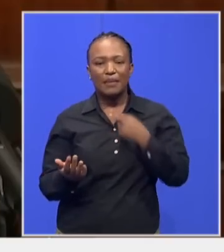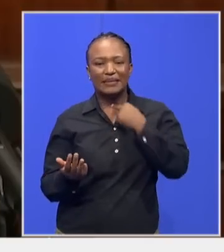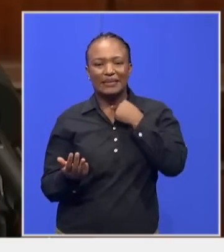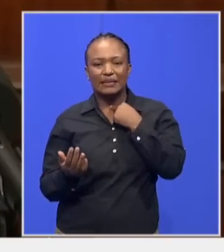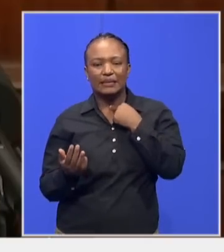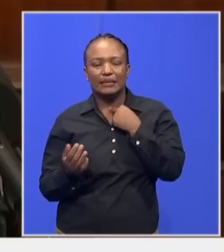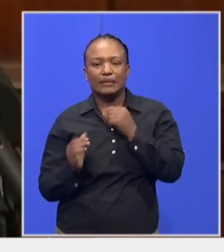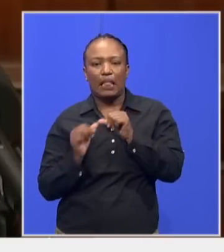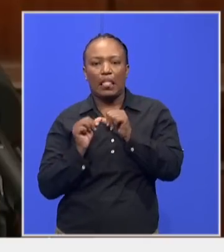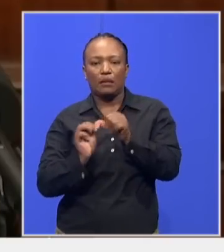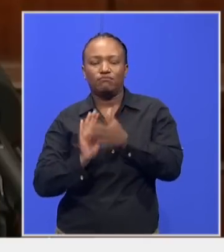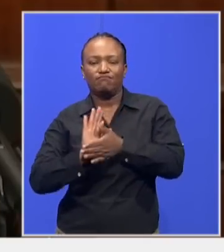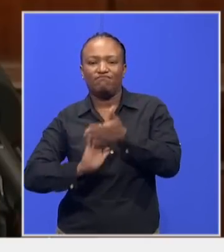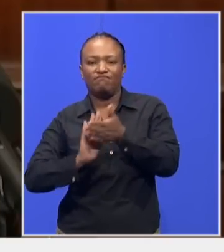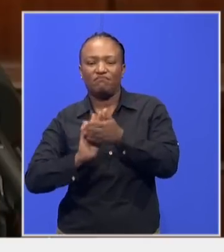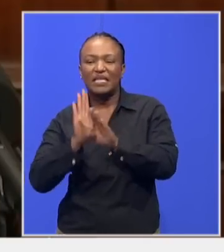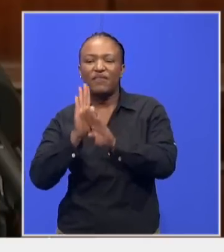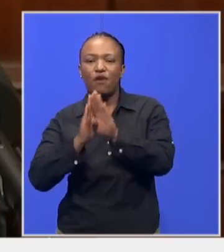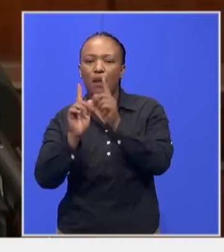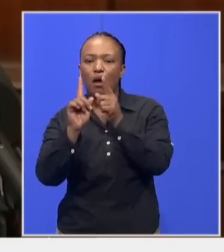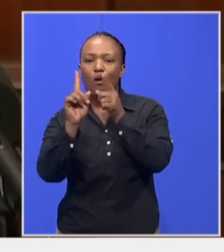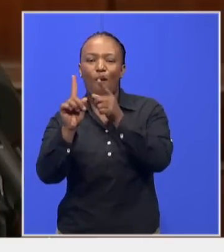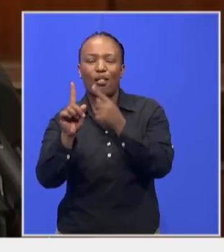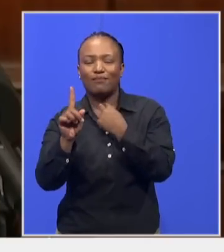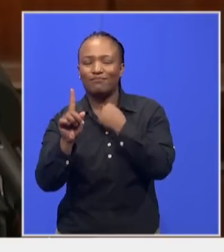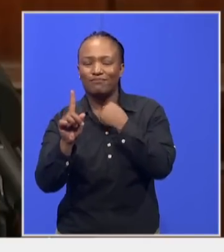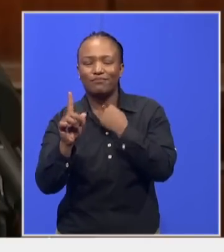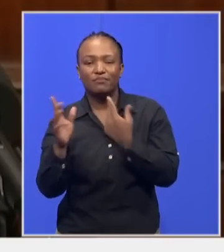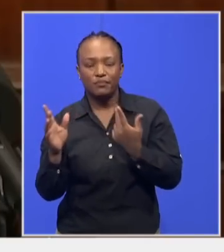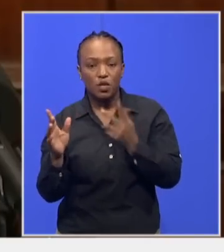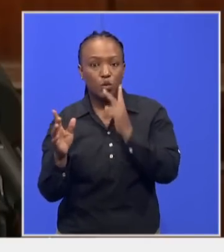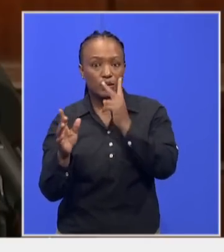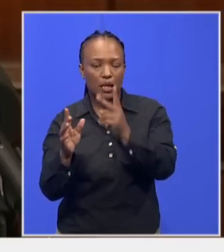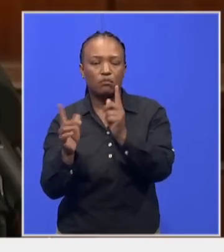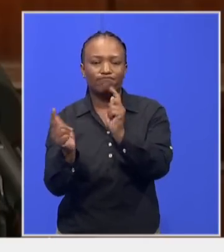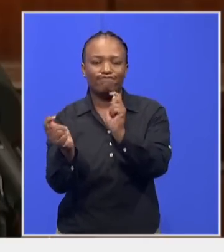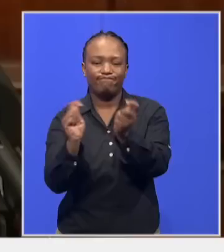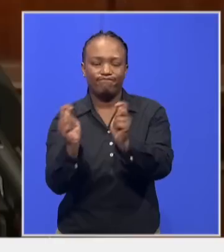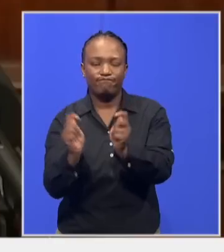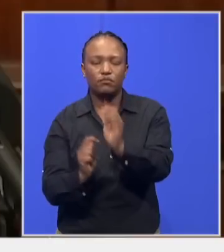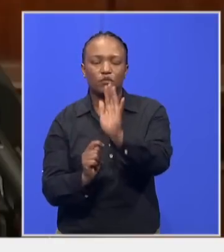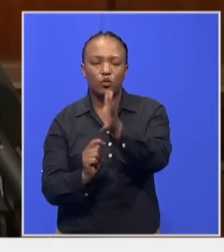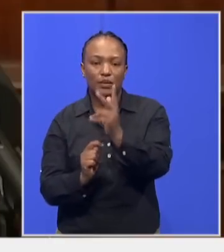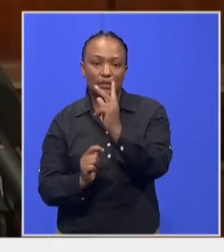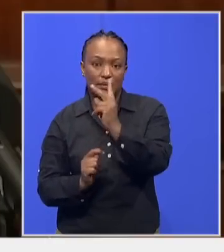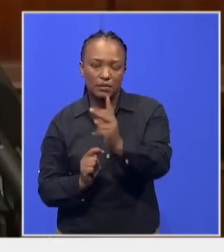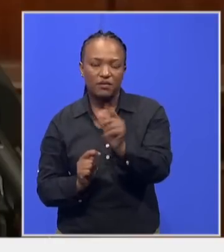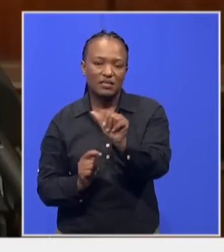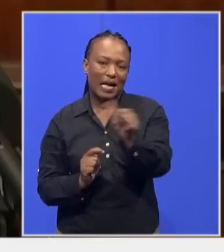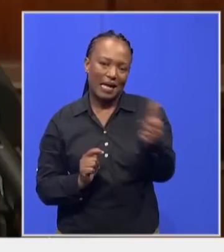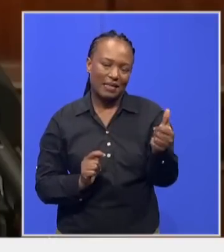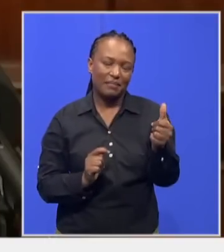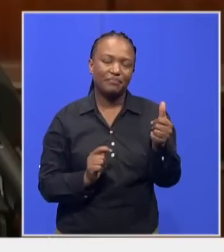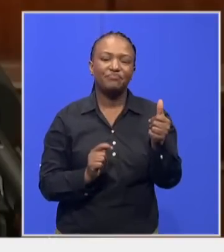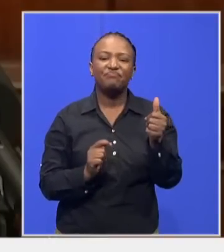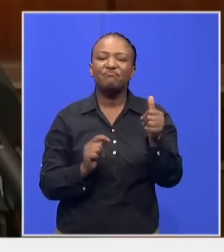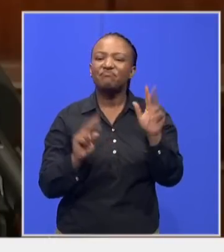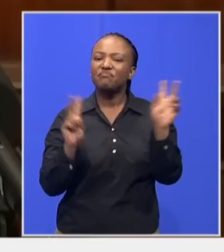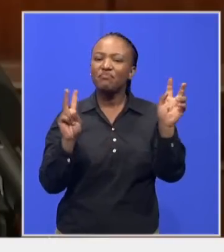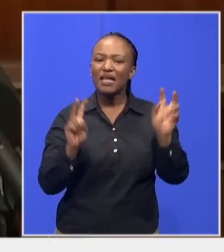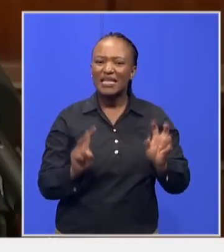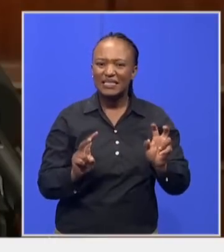our developmental goal. So that's one of the transversal issues. You will see it plays itself in other power stations that are likely going